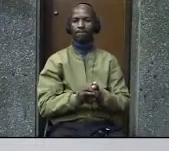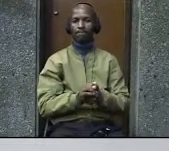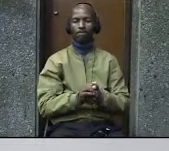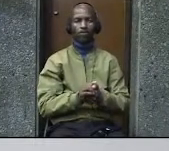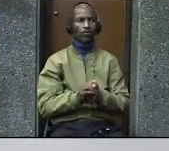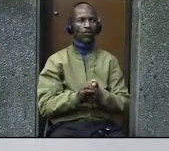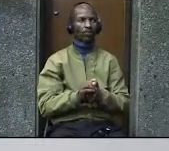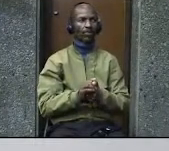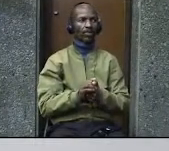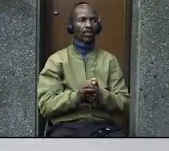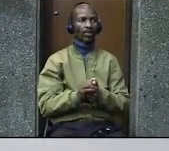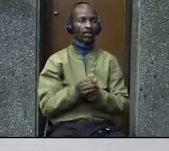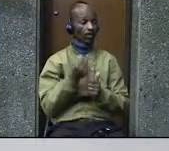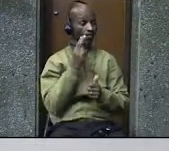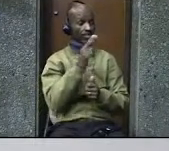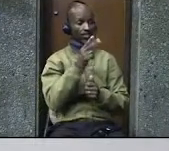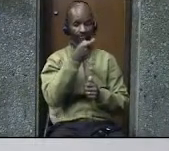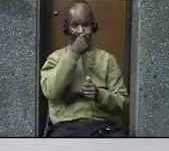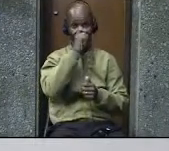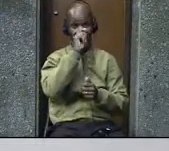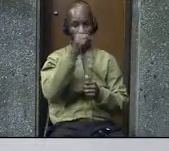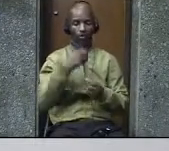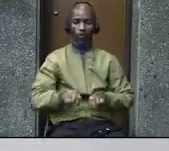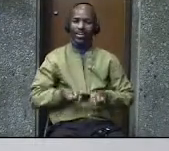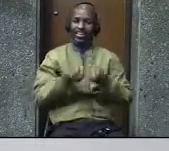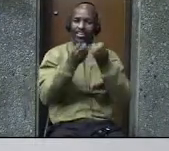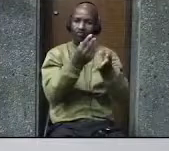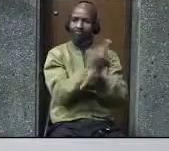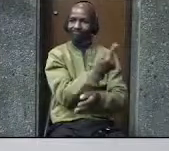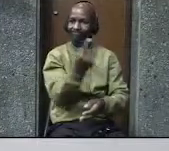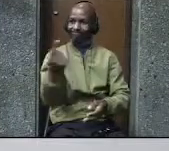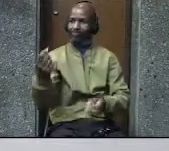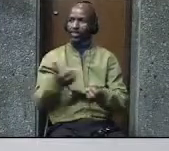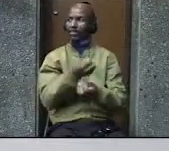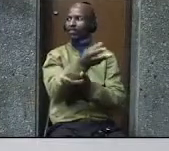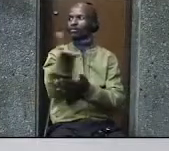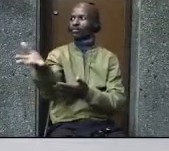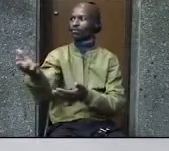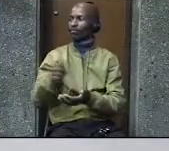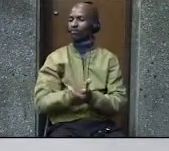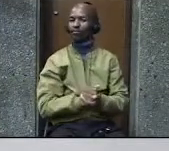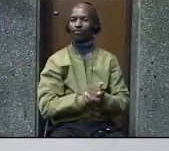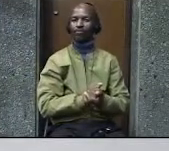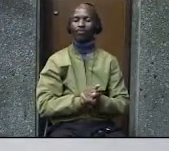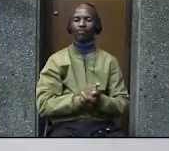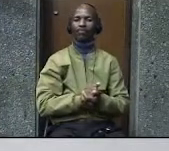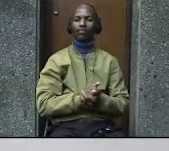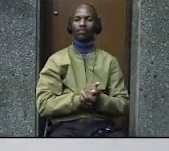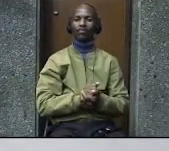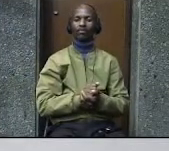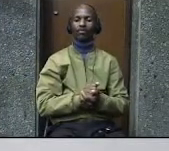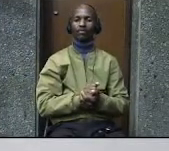o mona o so montle wo wa blonde o tlo le fa by one by one by one.